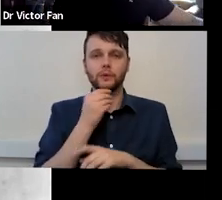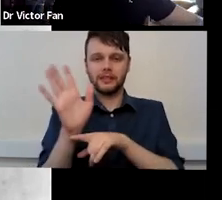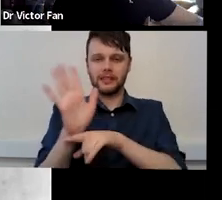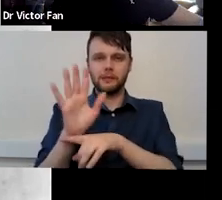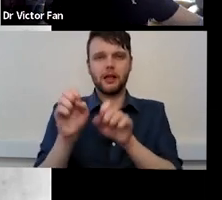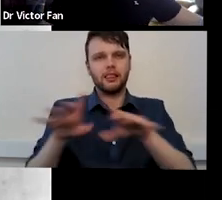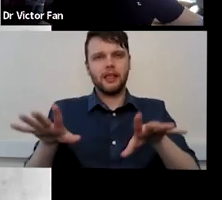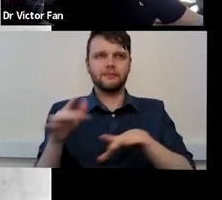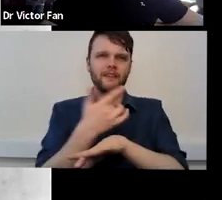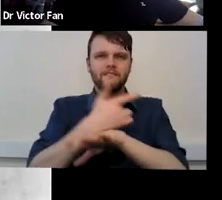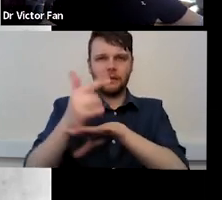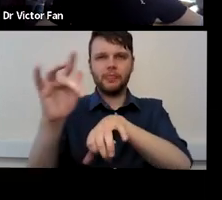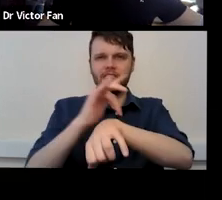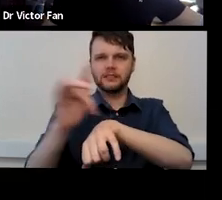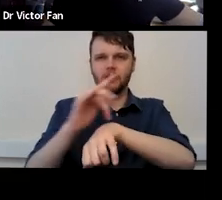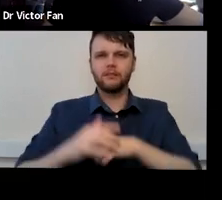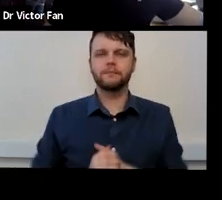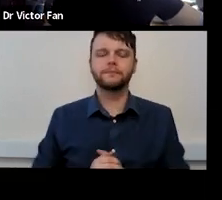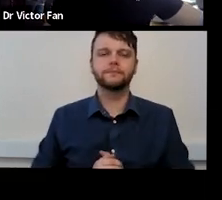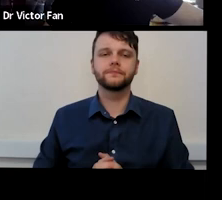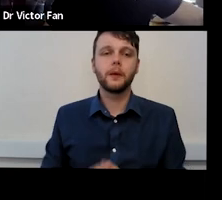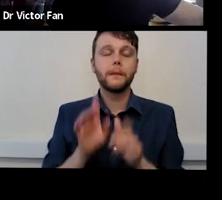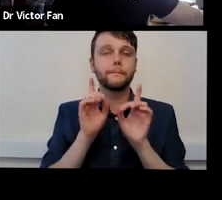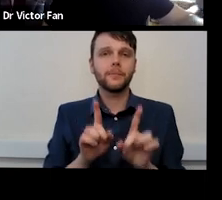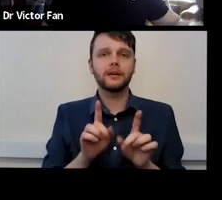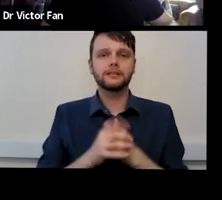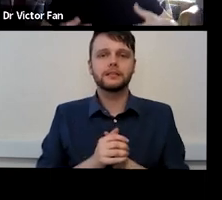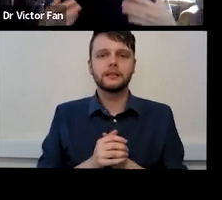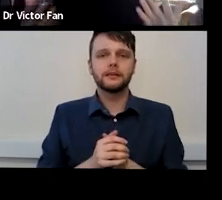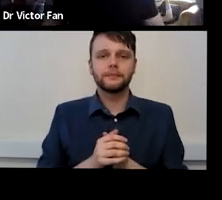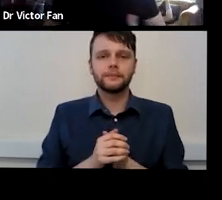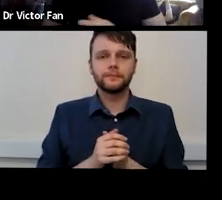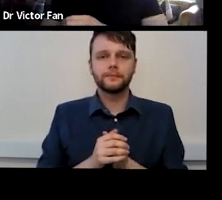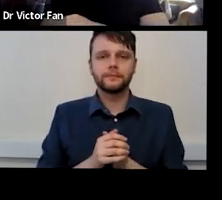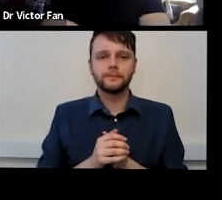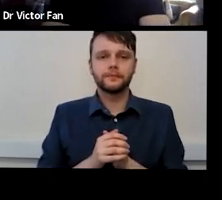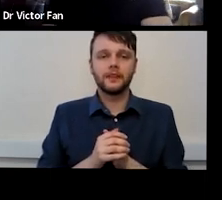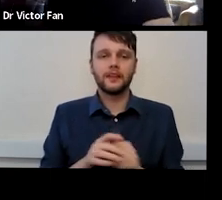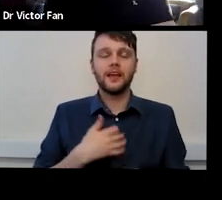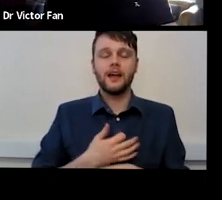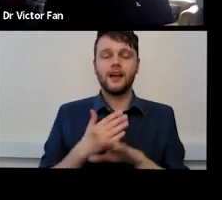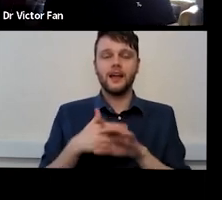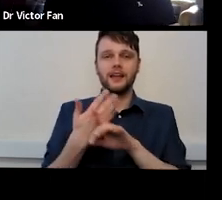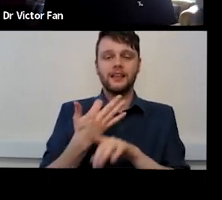kind of filmed theater. But as you can imagine, in the 1920s,